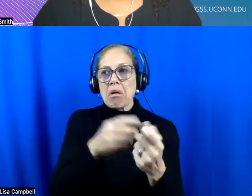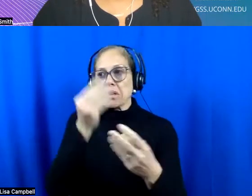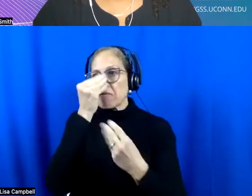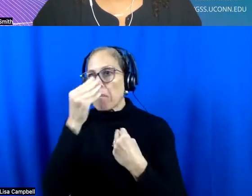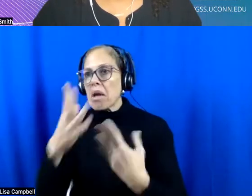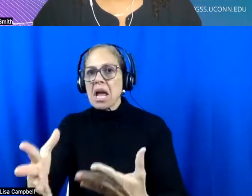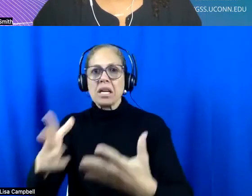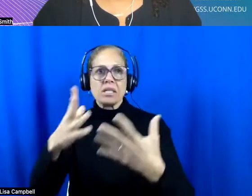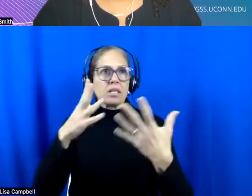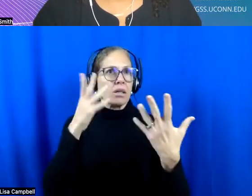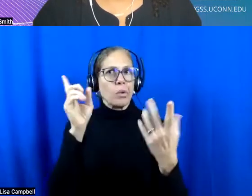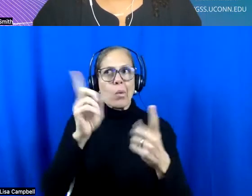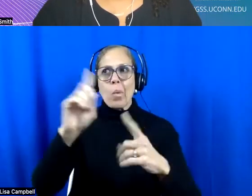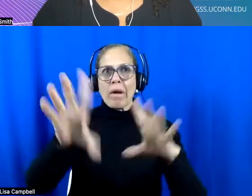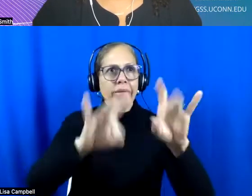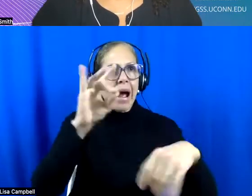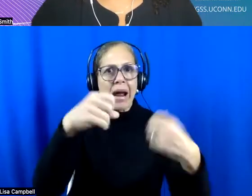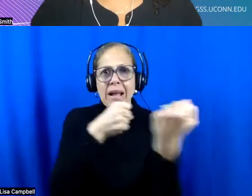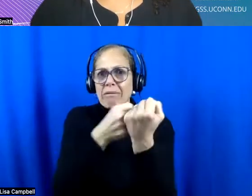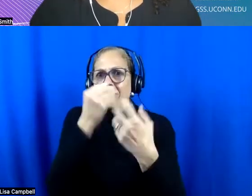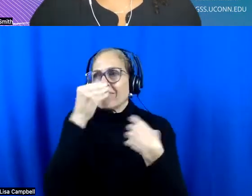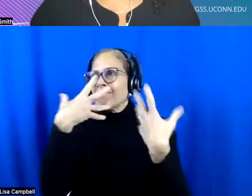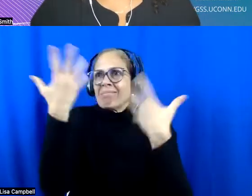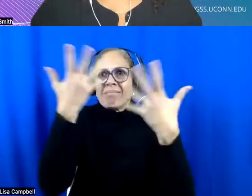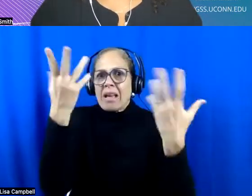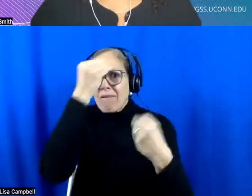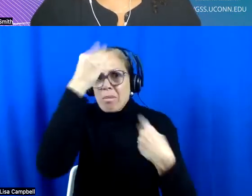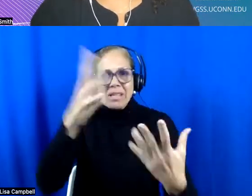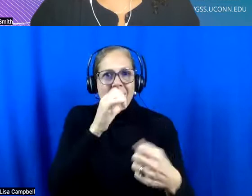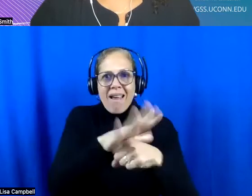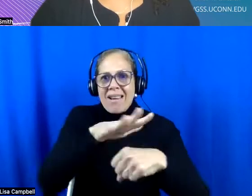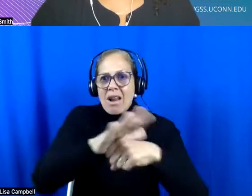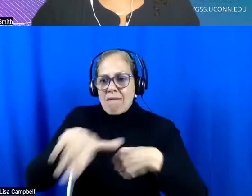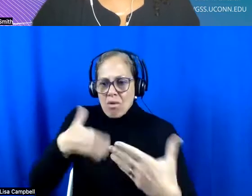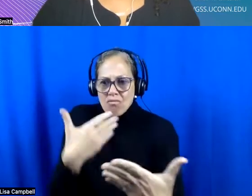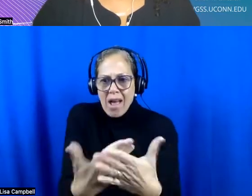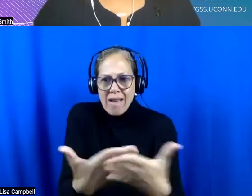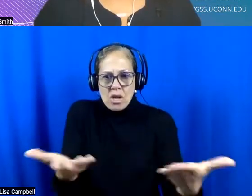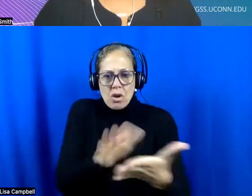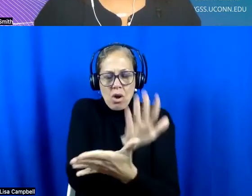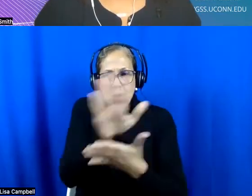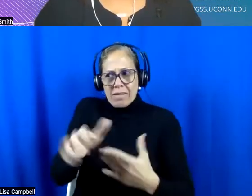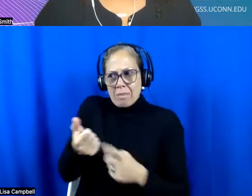student survivors who are coming to campus, who are arriving at university as survivors, right?